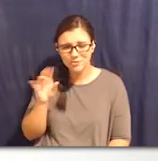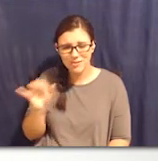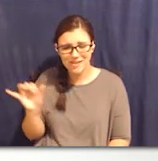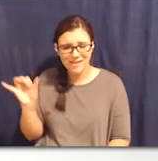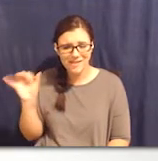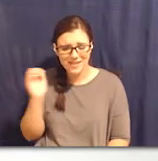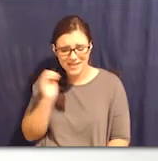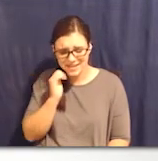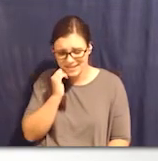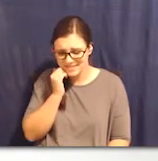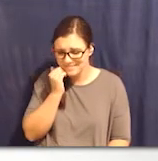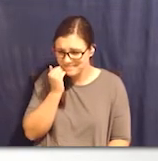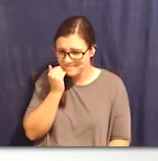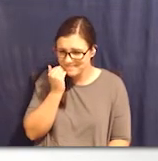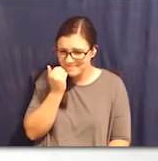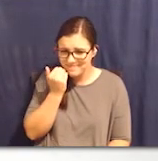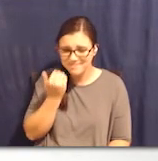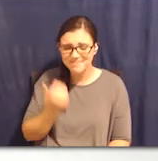Shy